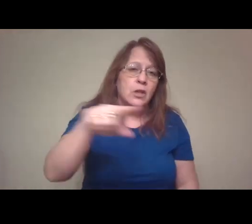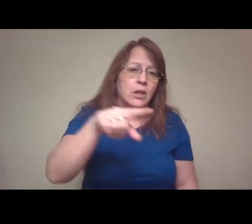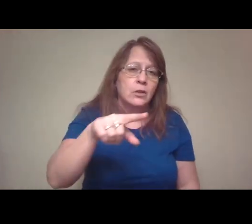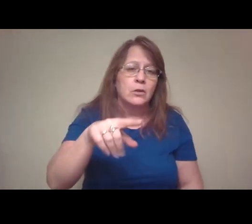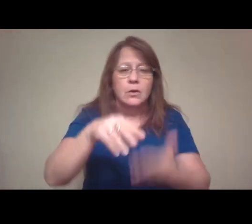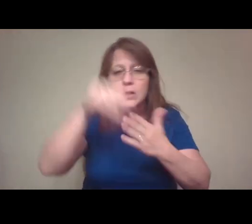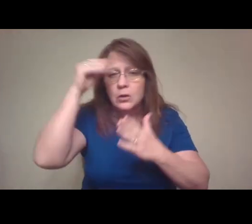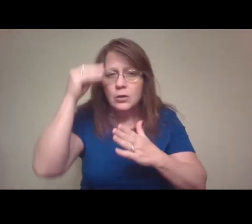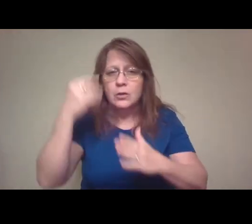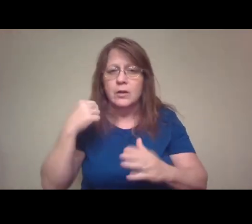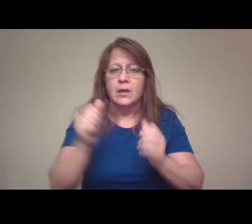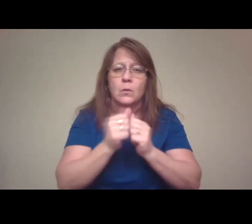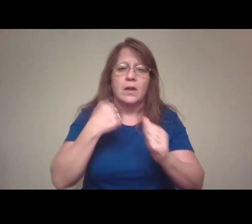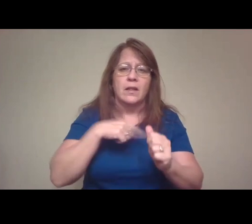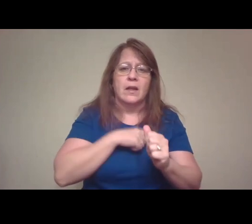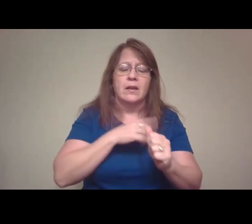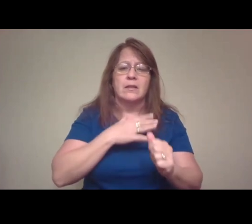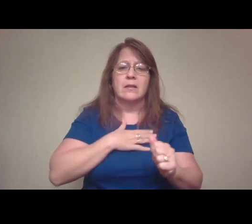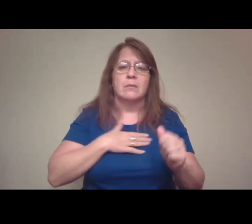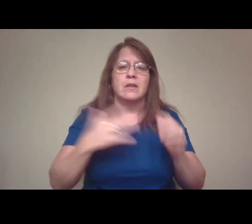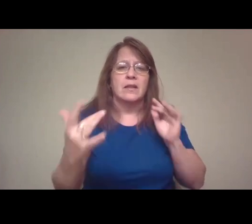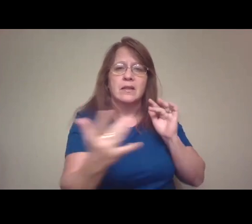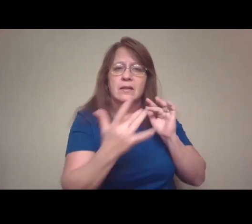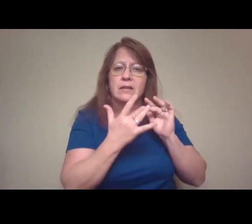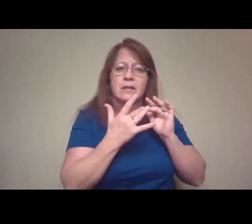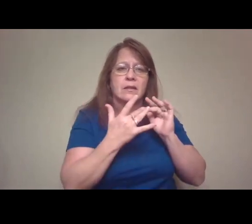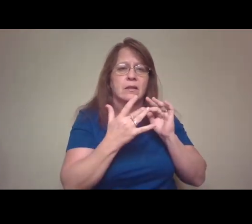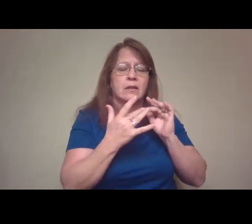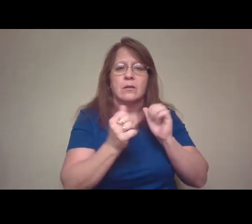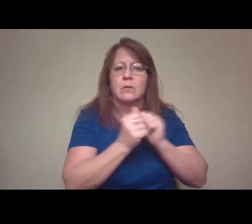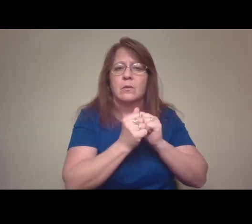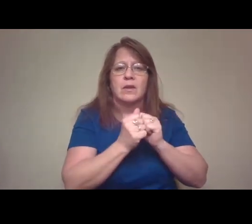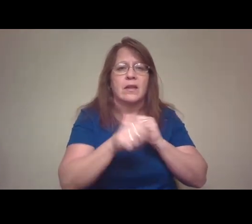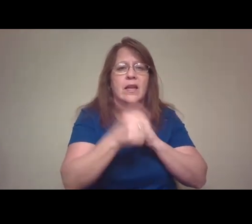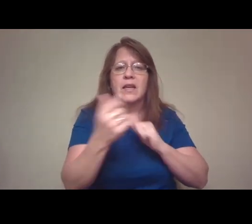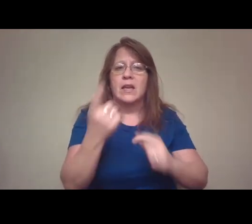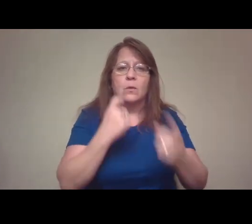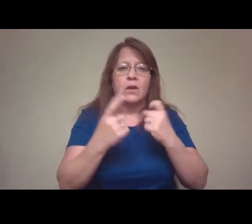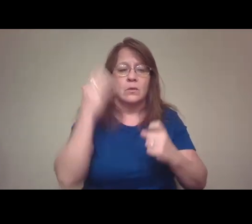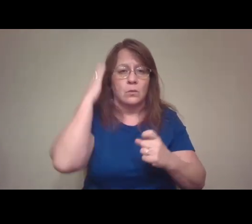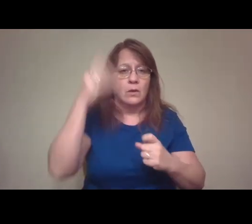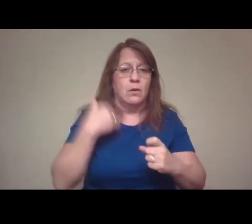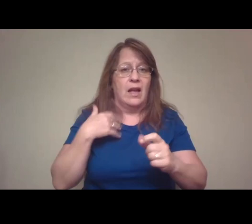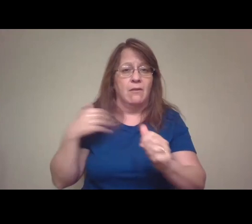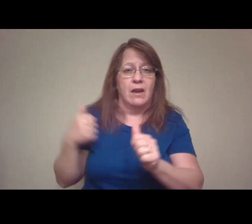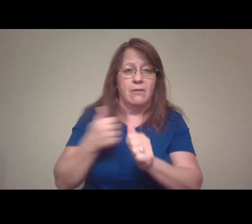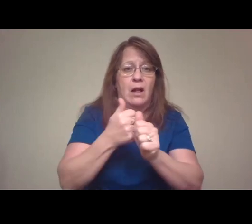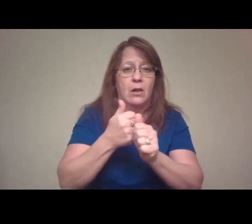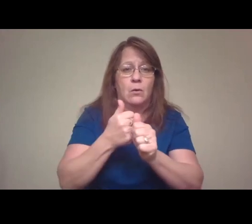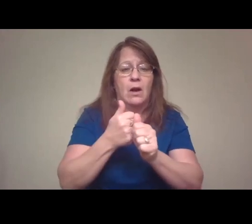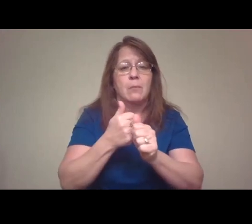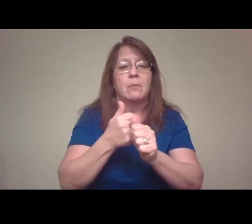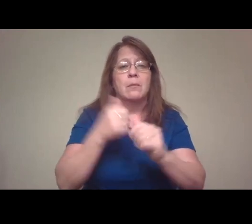alongside us. Please reach out with any questions. We will have a follow-up email with some resources,